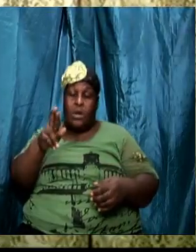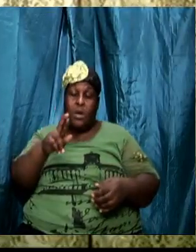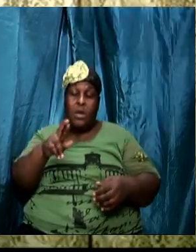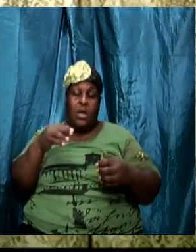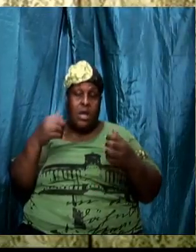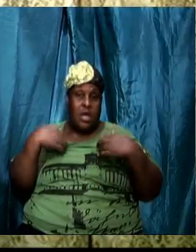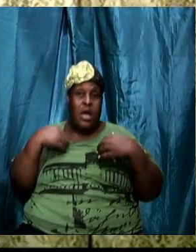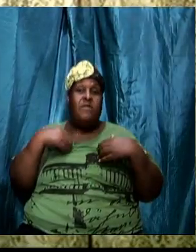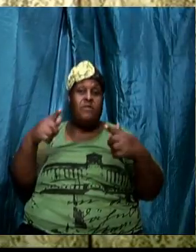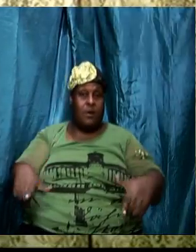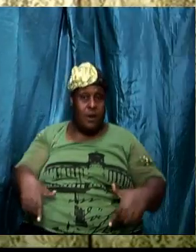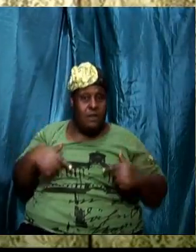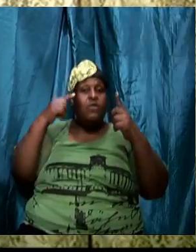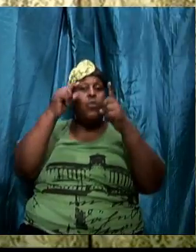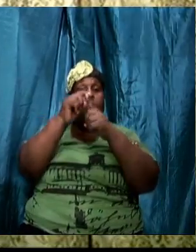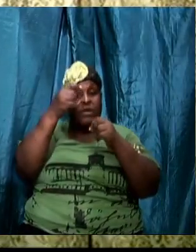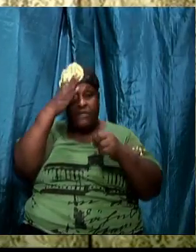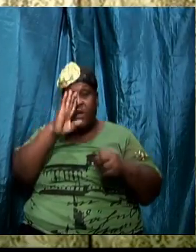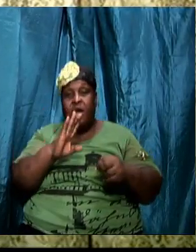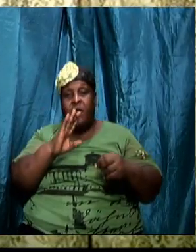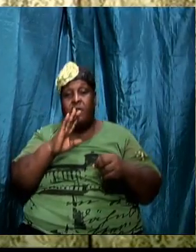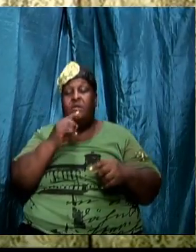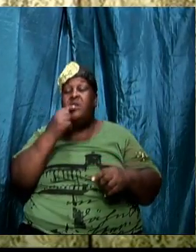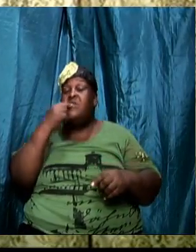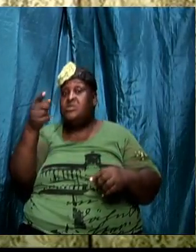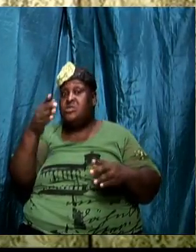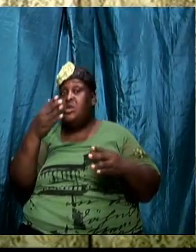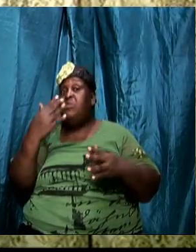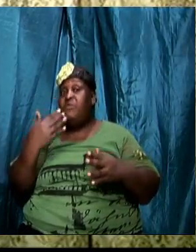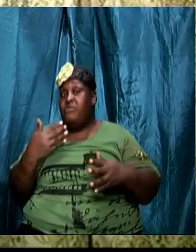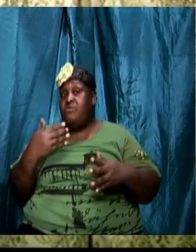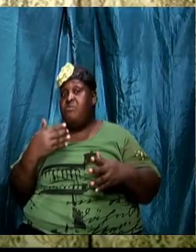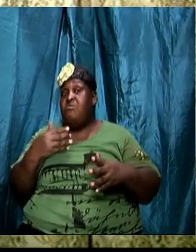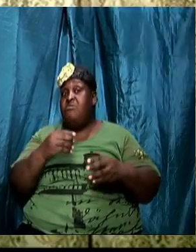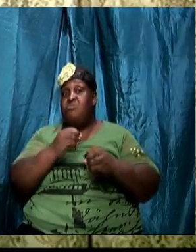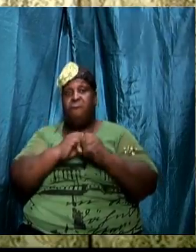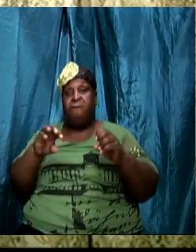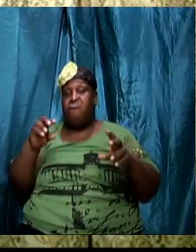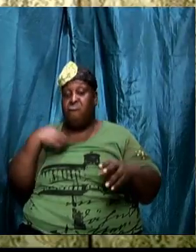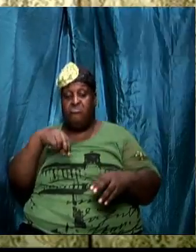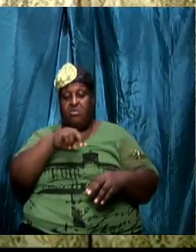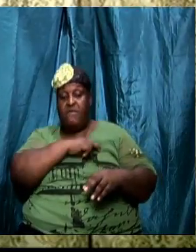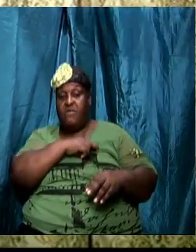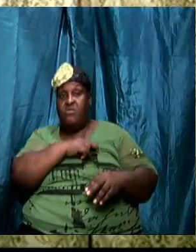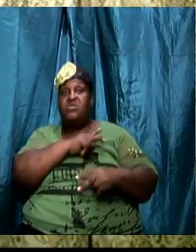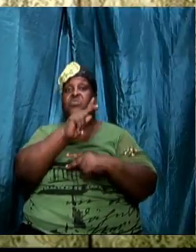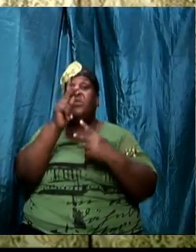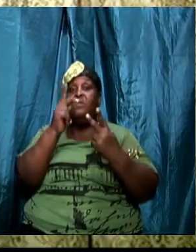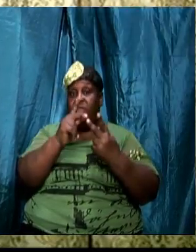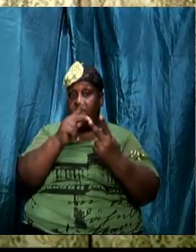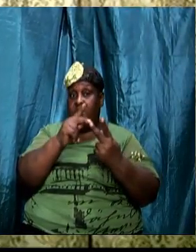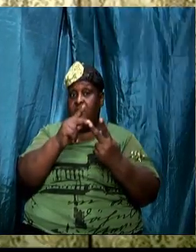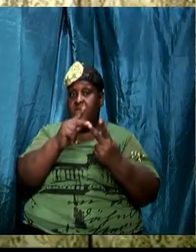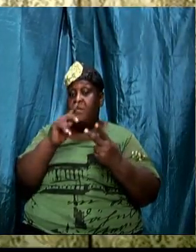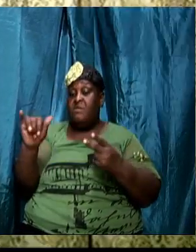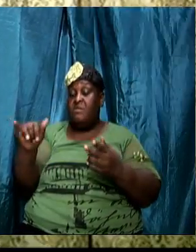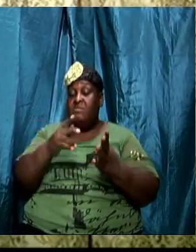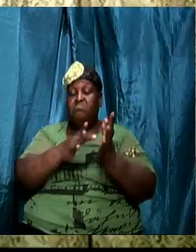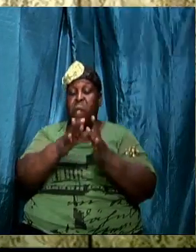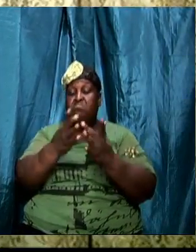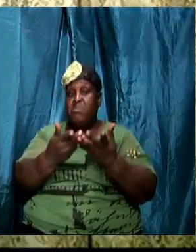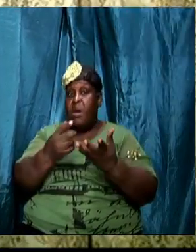said before, none of us are perfect. Yet, the Bible instructs us